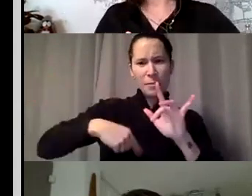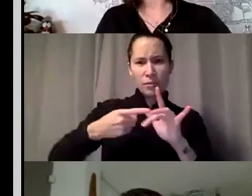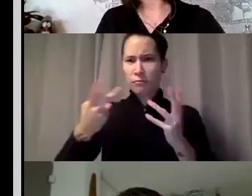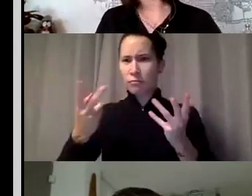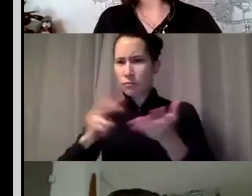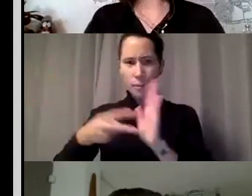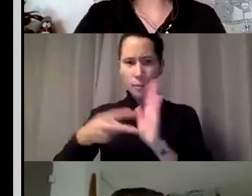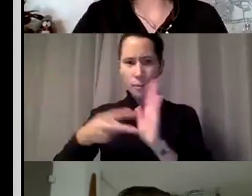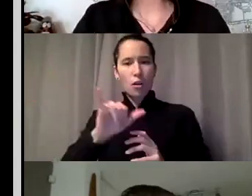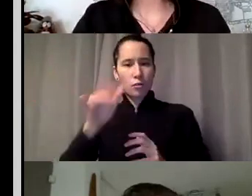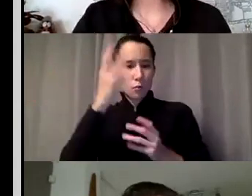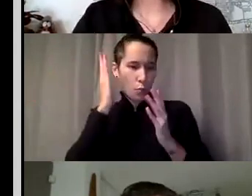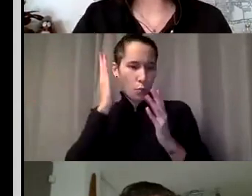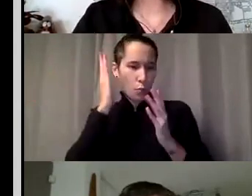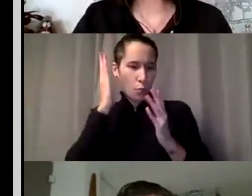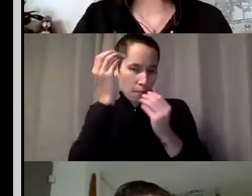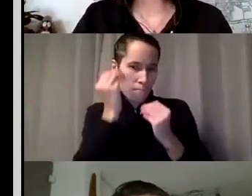coming shortly.